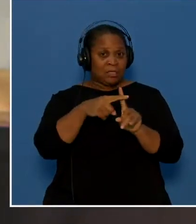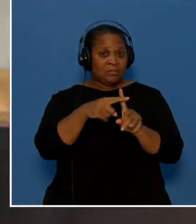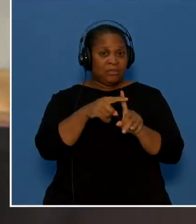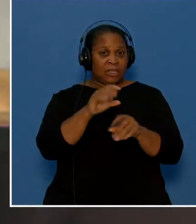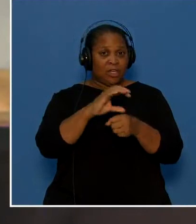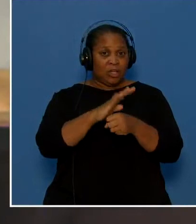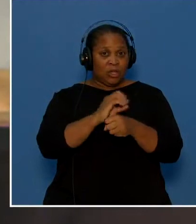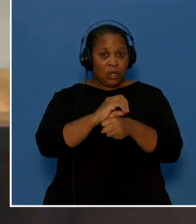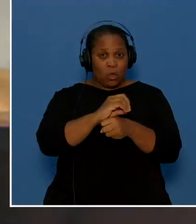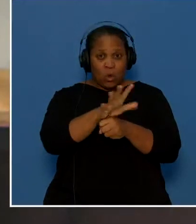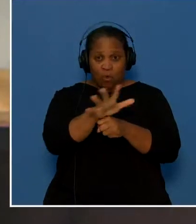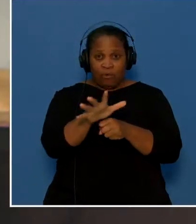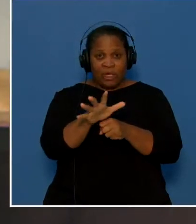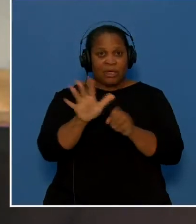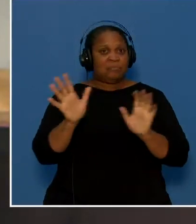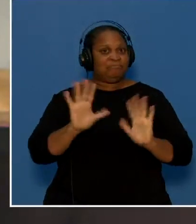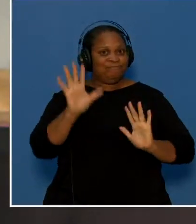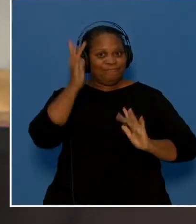are asymptomatic.